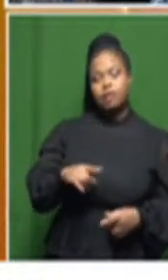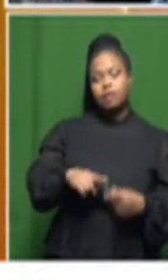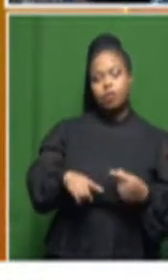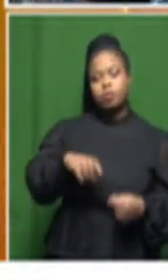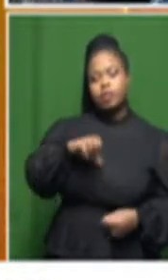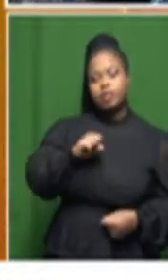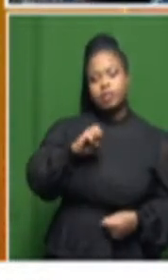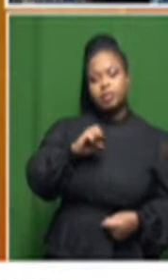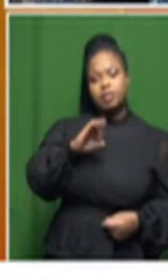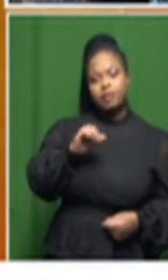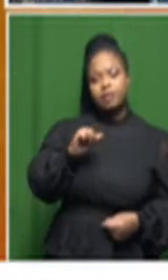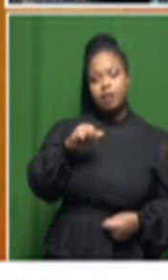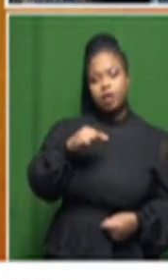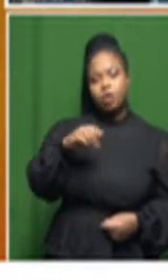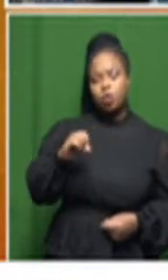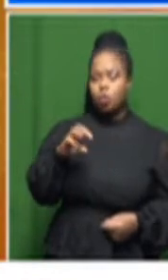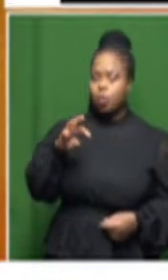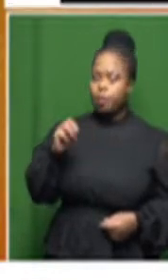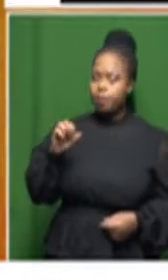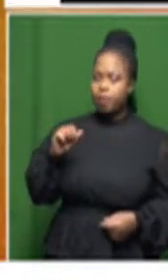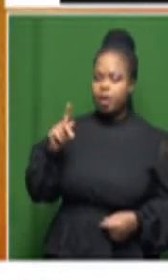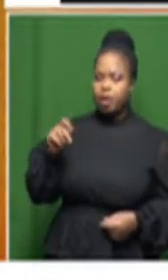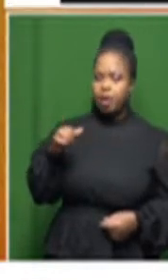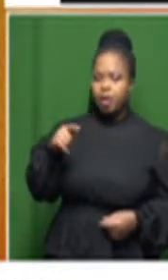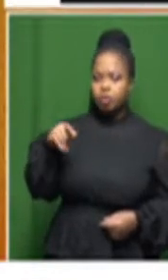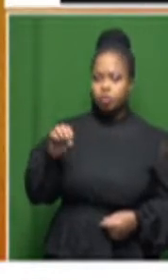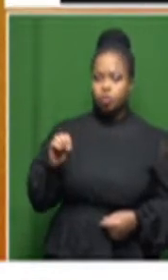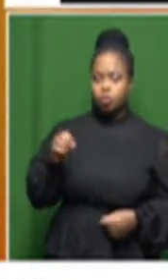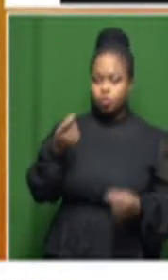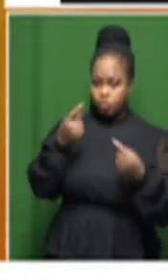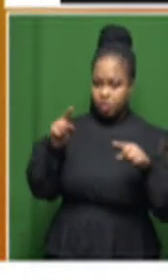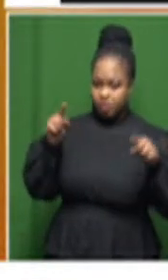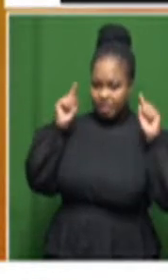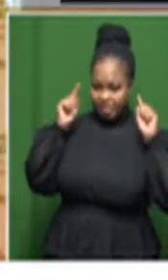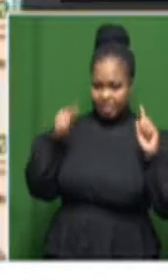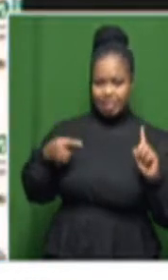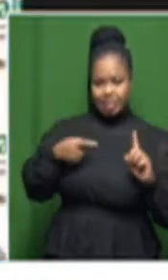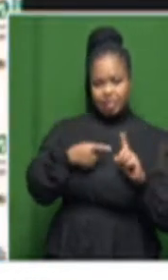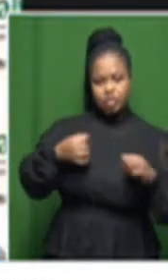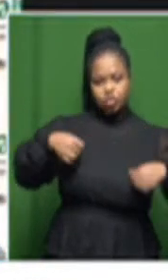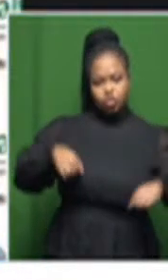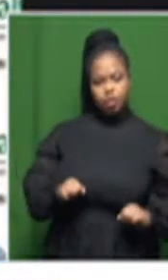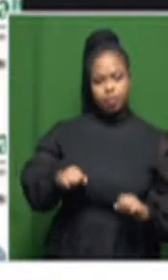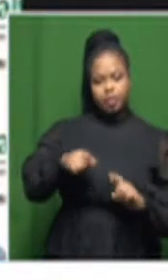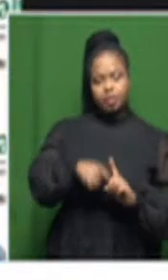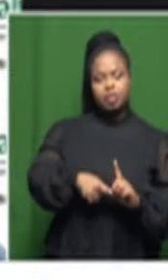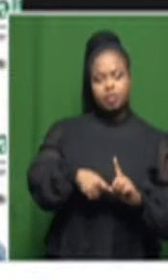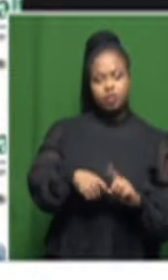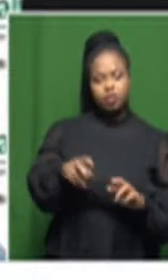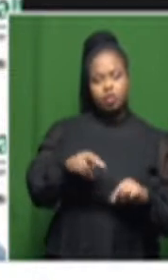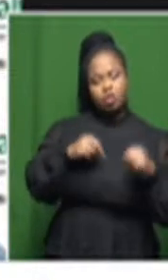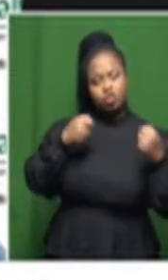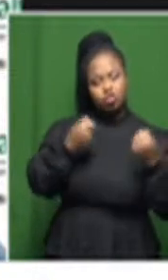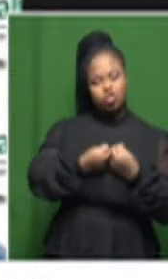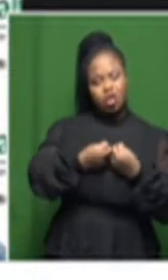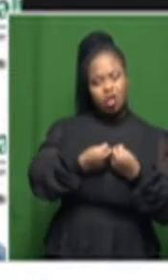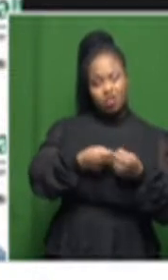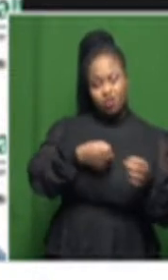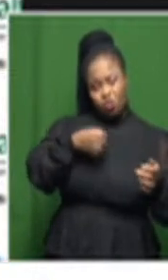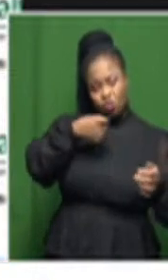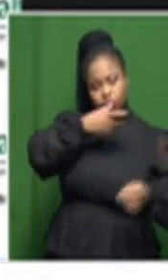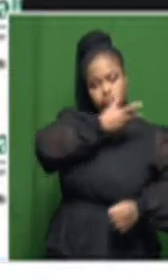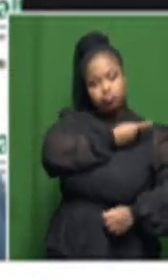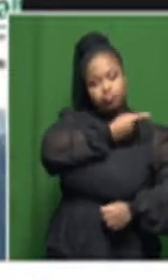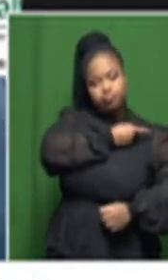Sefako University, who is also the chair of a National Immunization Safety Expert Committee, to unpack